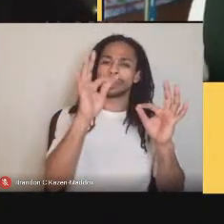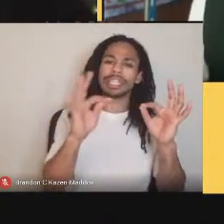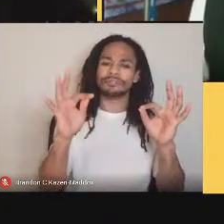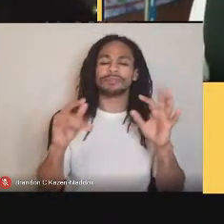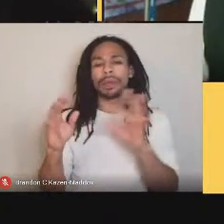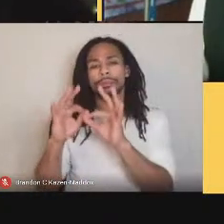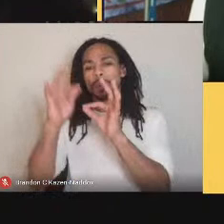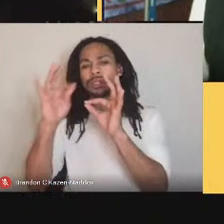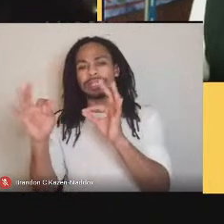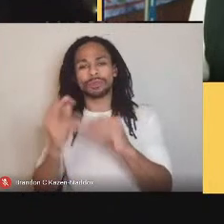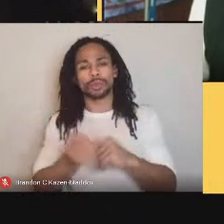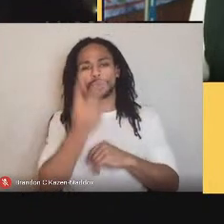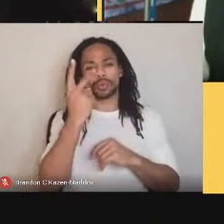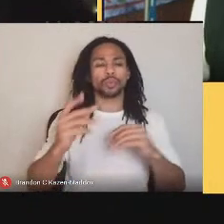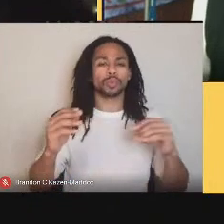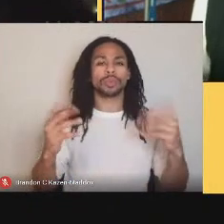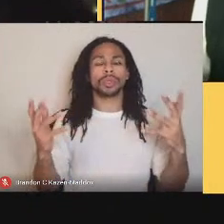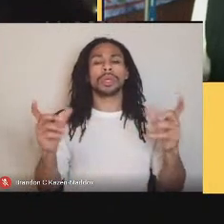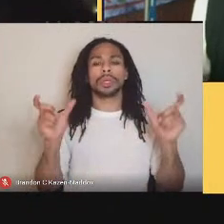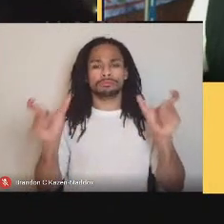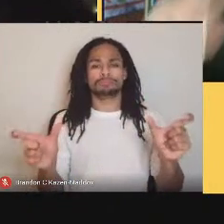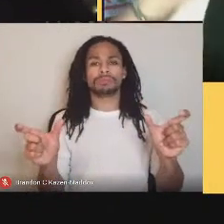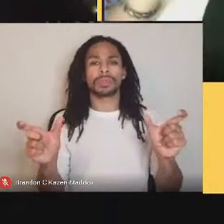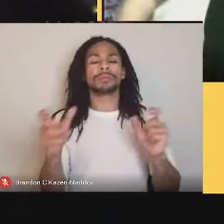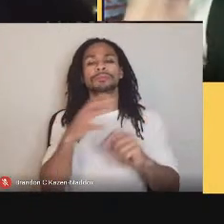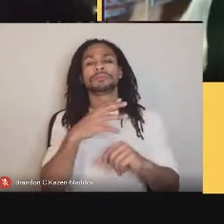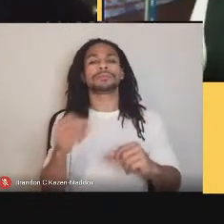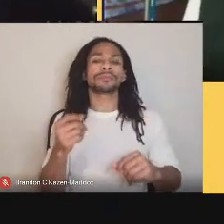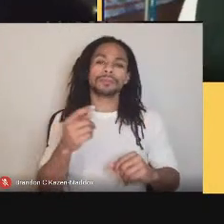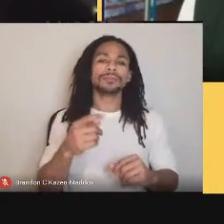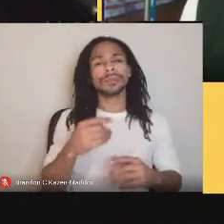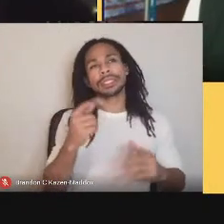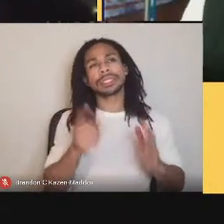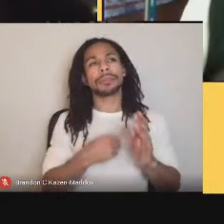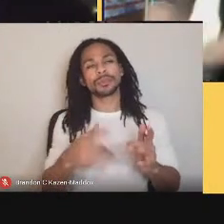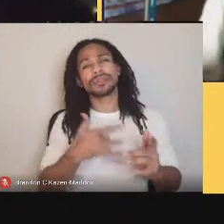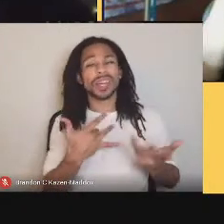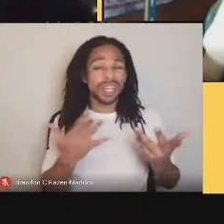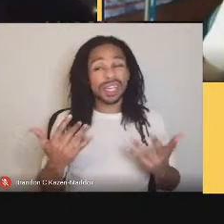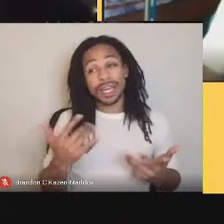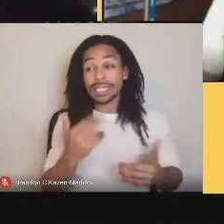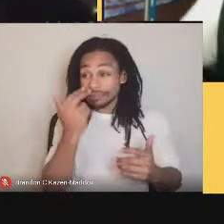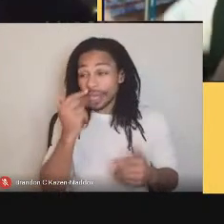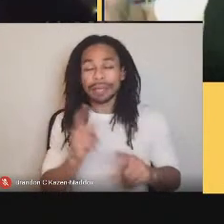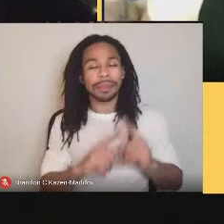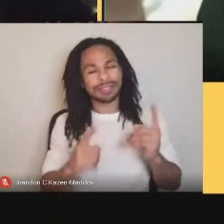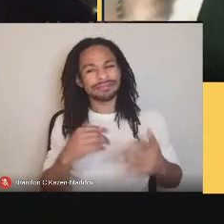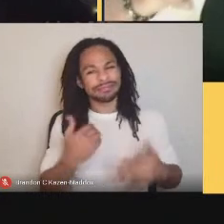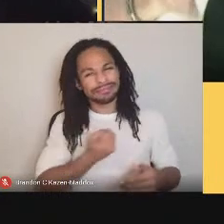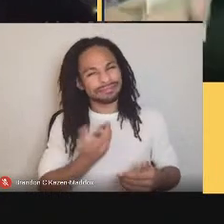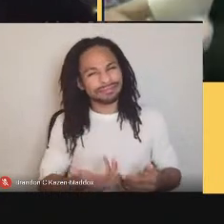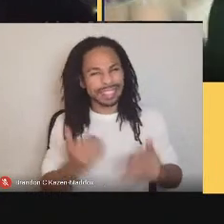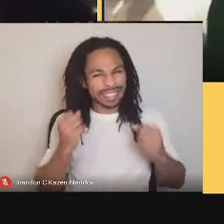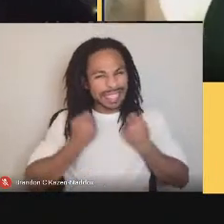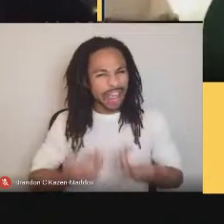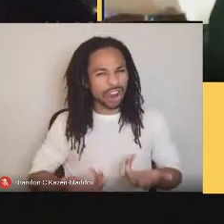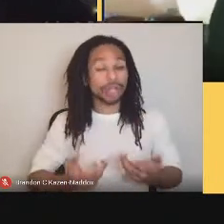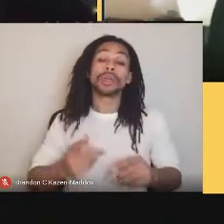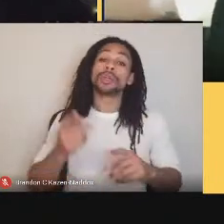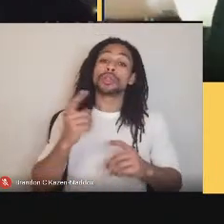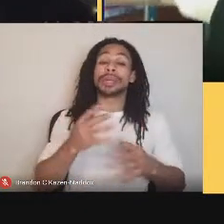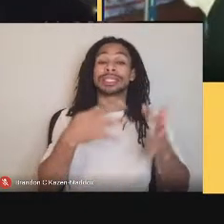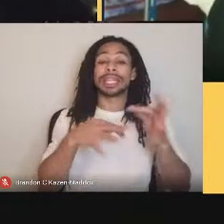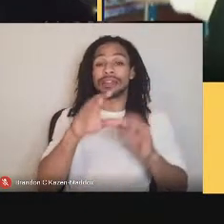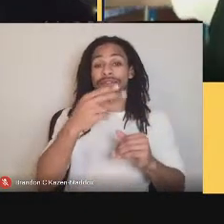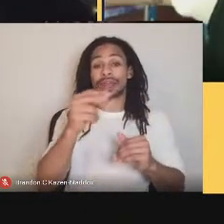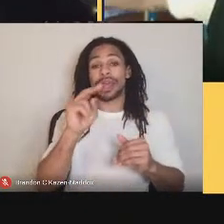keep playing this in every episode, it's going to get a little tiring. It's still funny, but it gets a little tiring. So we said, why don't we do this? Why don't, instead of Hannah writing these